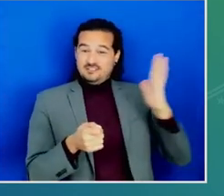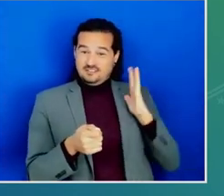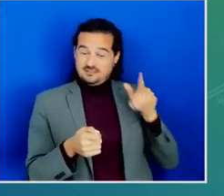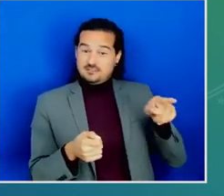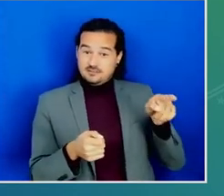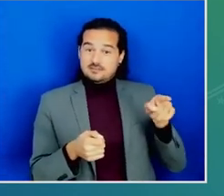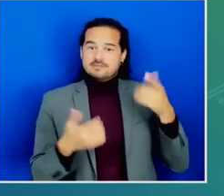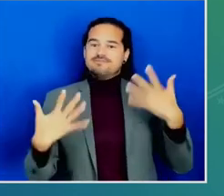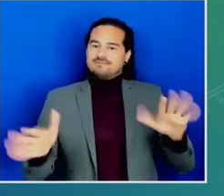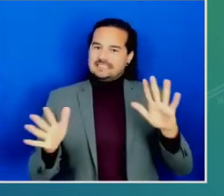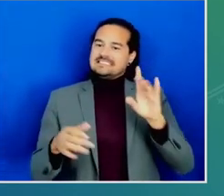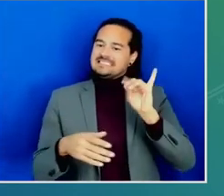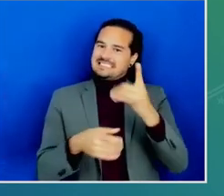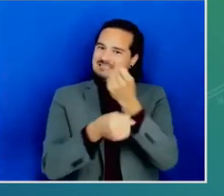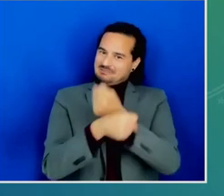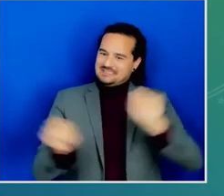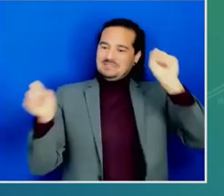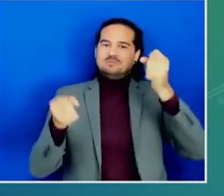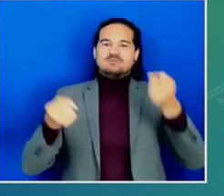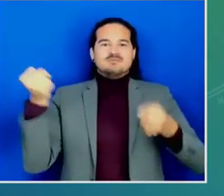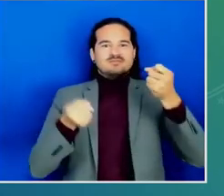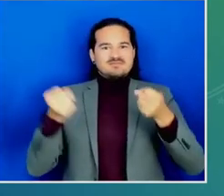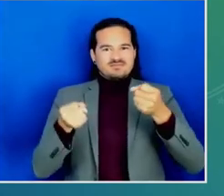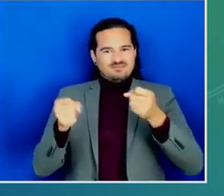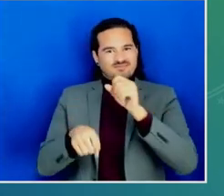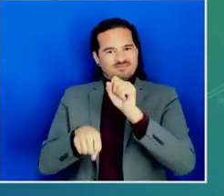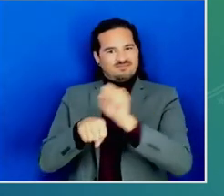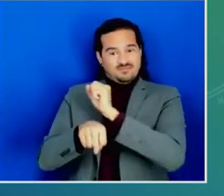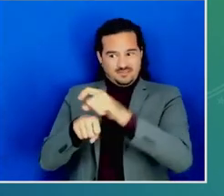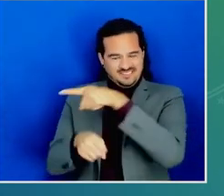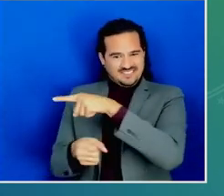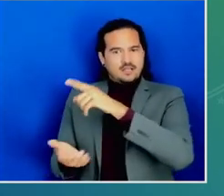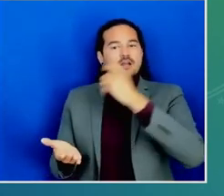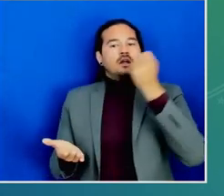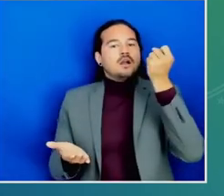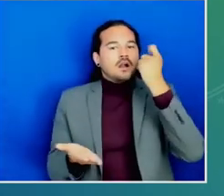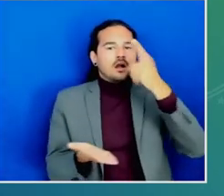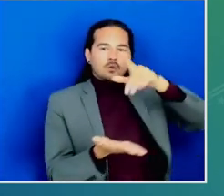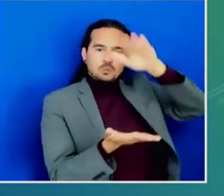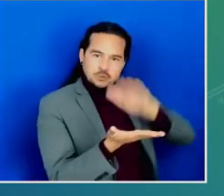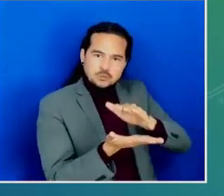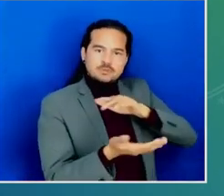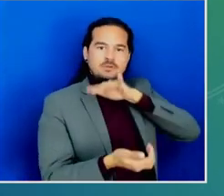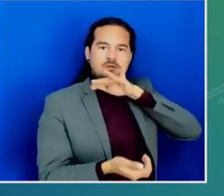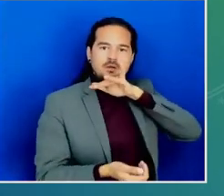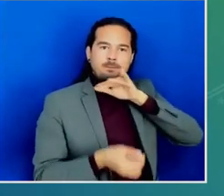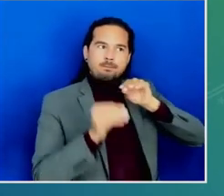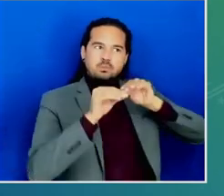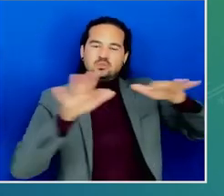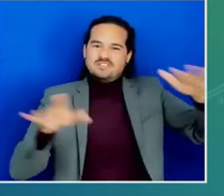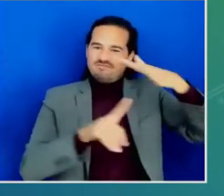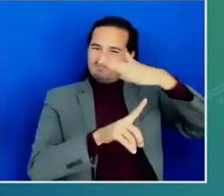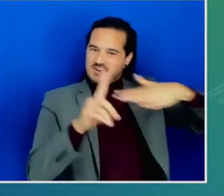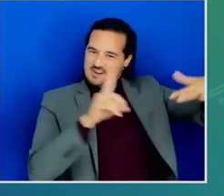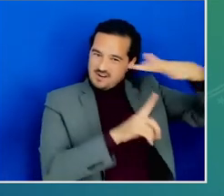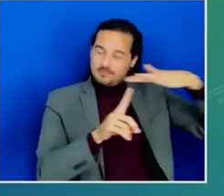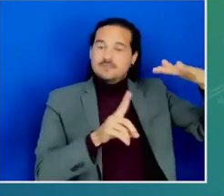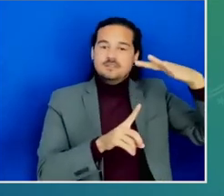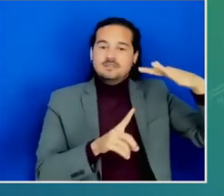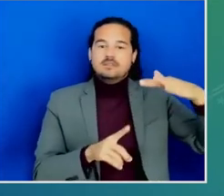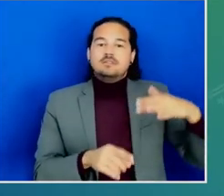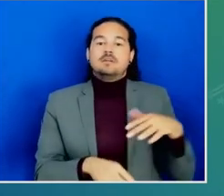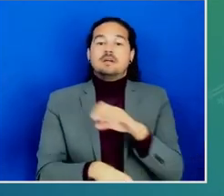the automobile industry while reducing pollution and at the same time helped them retool. We made solar